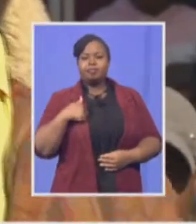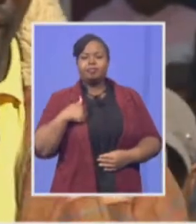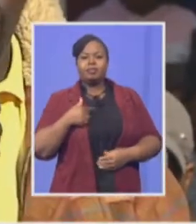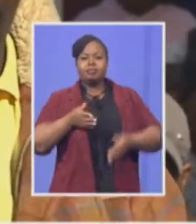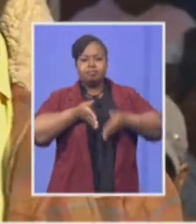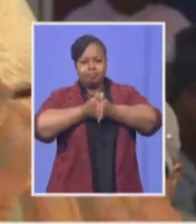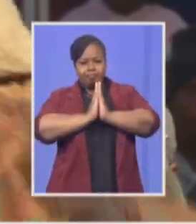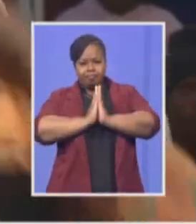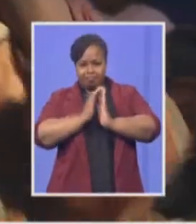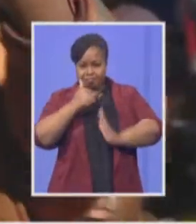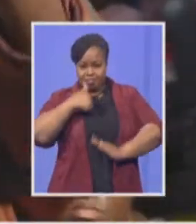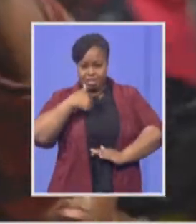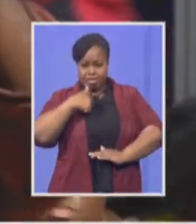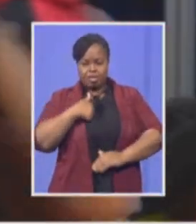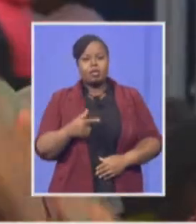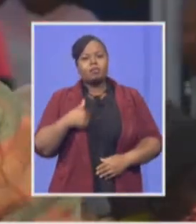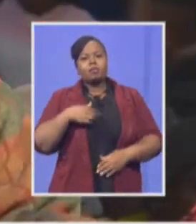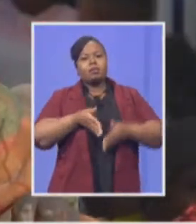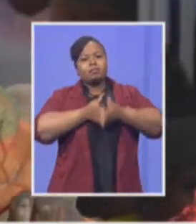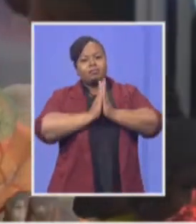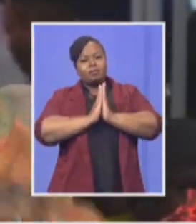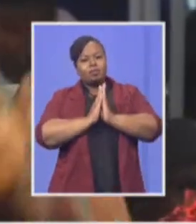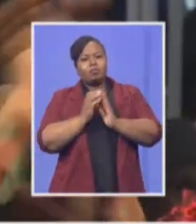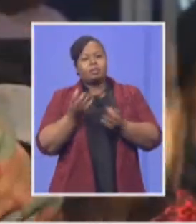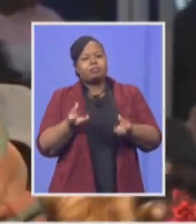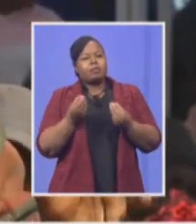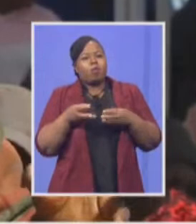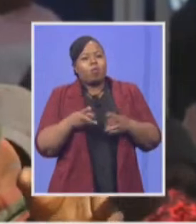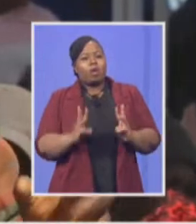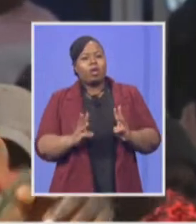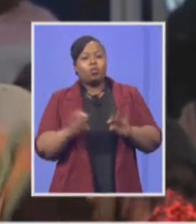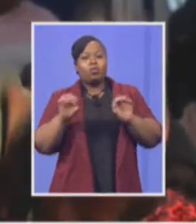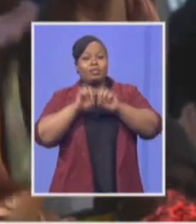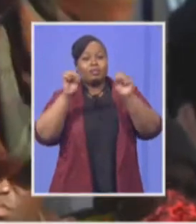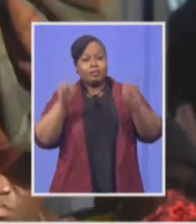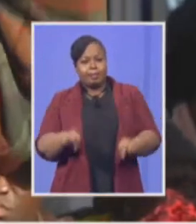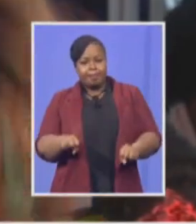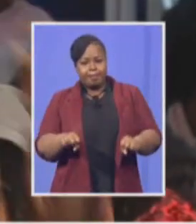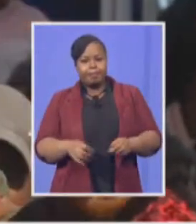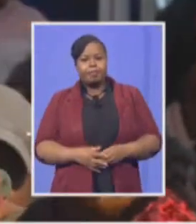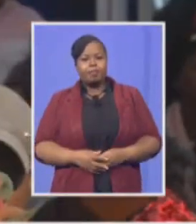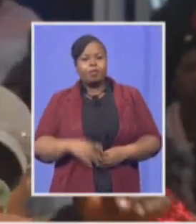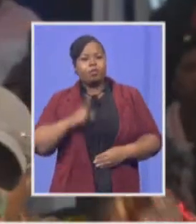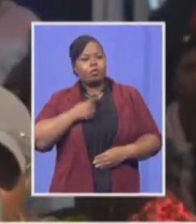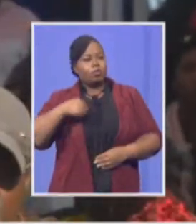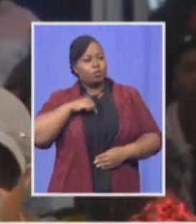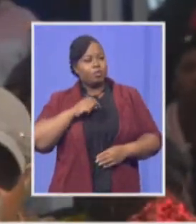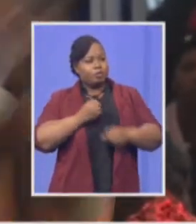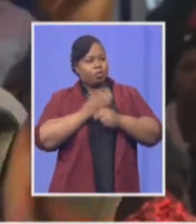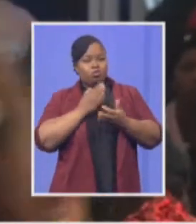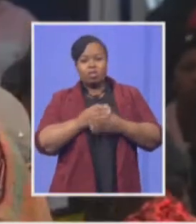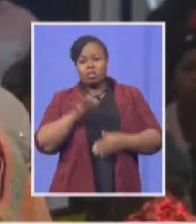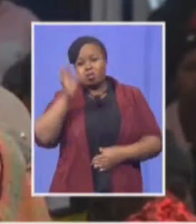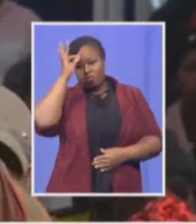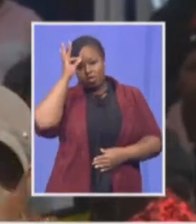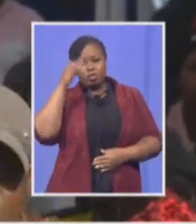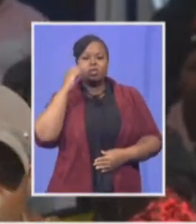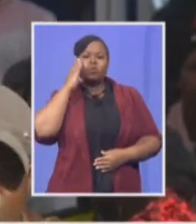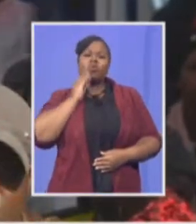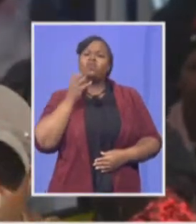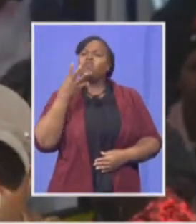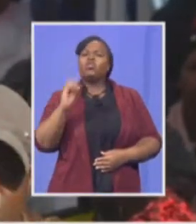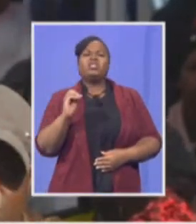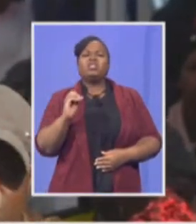as individual bengicela kube nendlela or isystem yokuthi iphoyisa lingahlali lize lithi 40 years police station